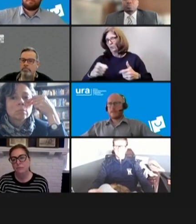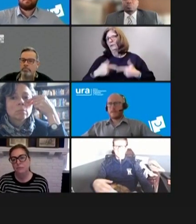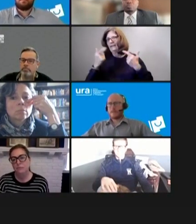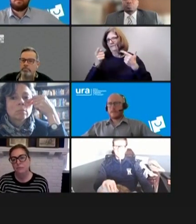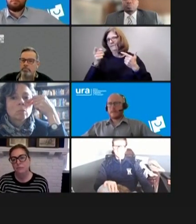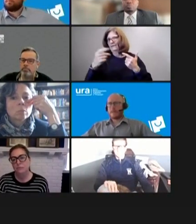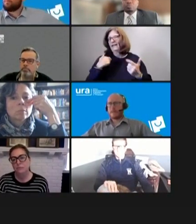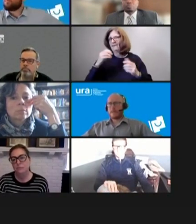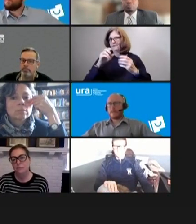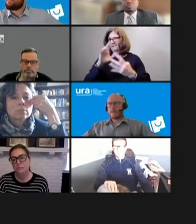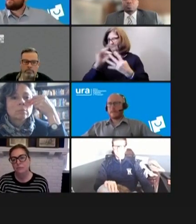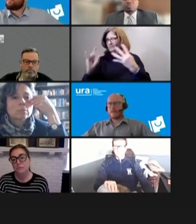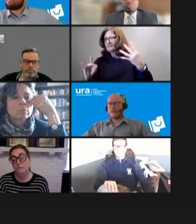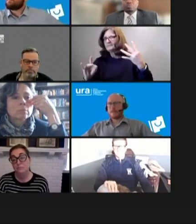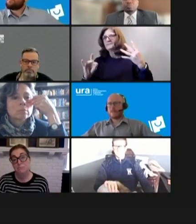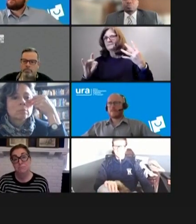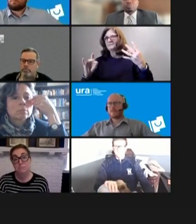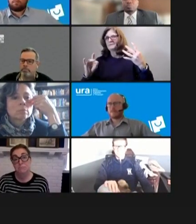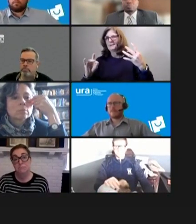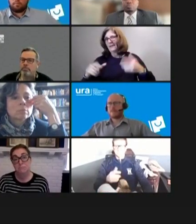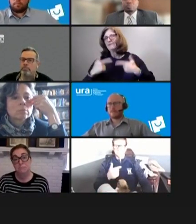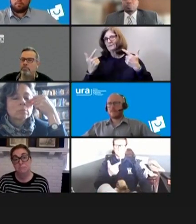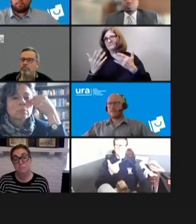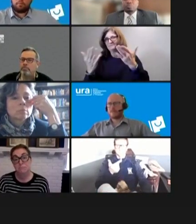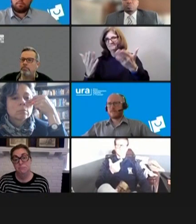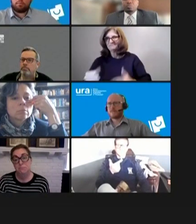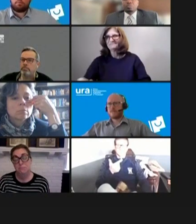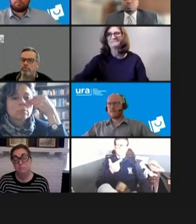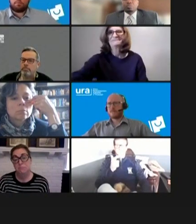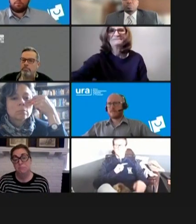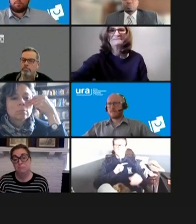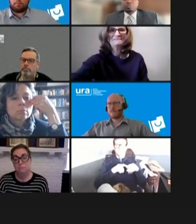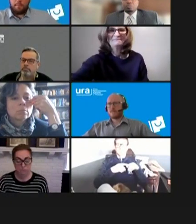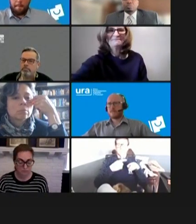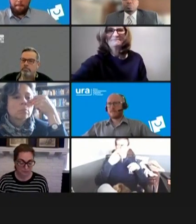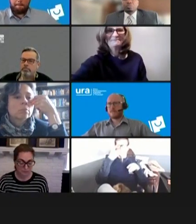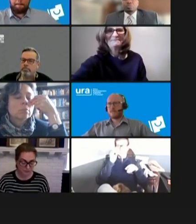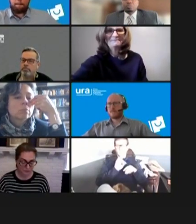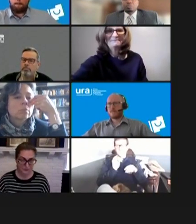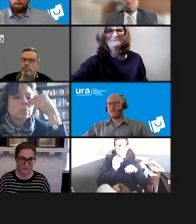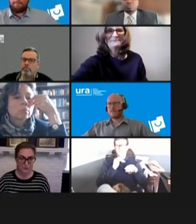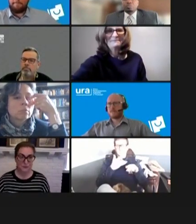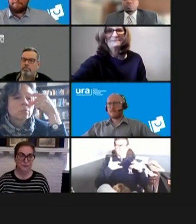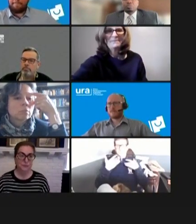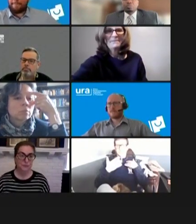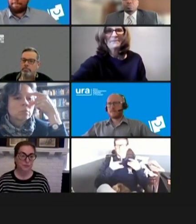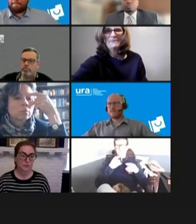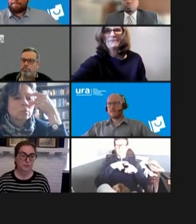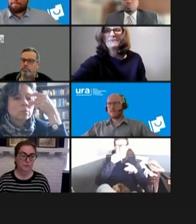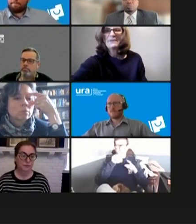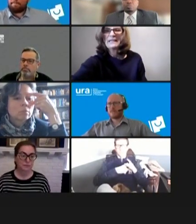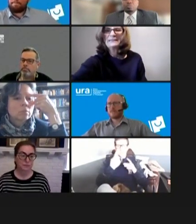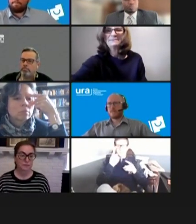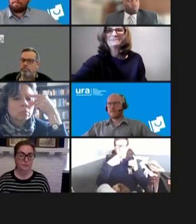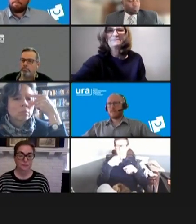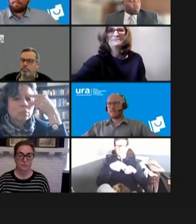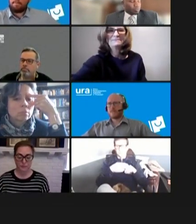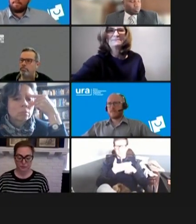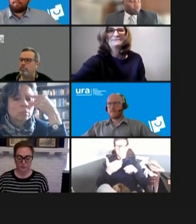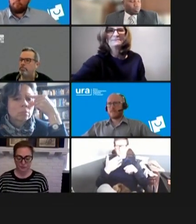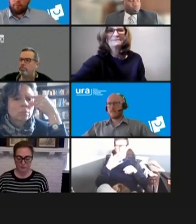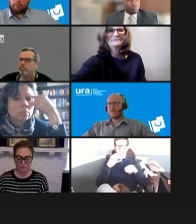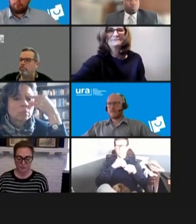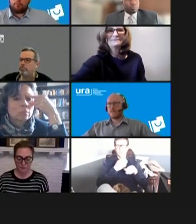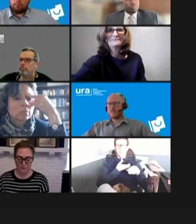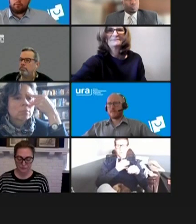choose where they want to live, work, and play. I think it also, and I'm so excited for us to start thinking about these things and going into our